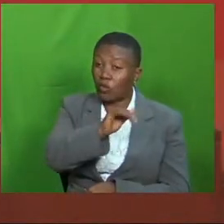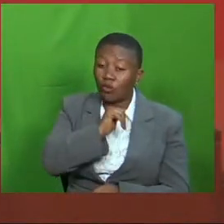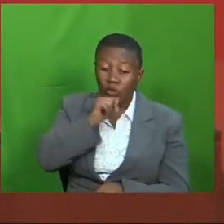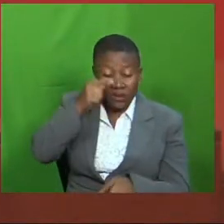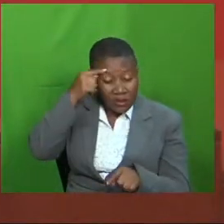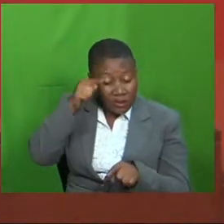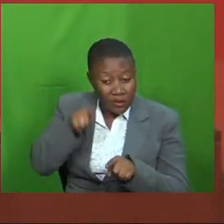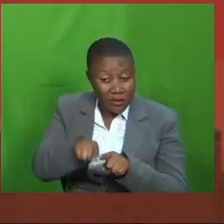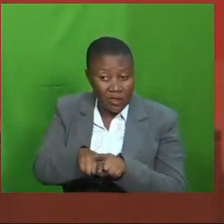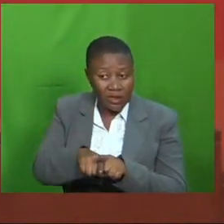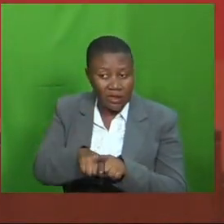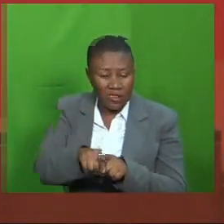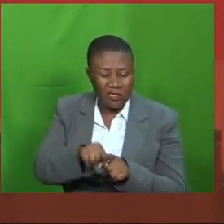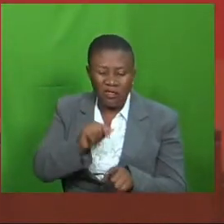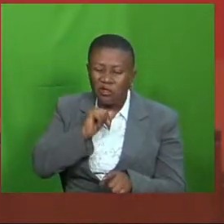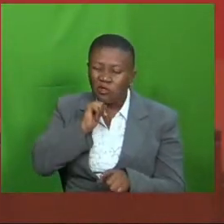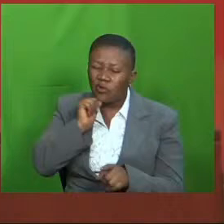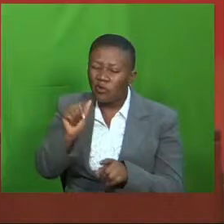sacrosanct.